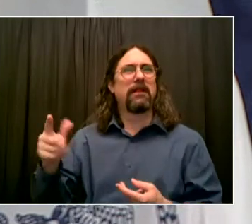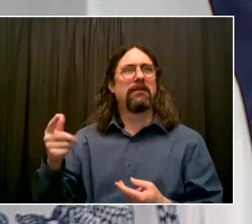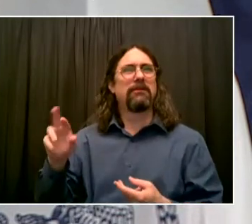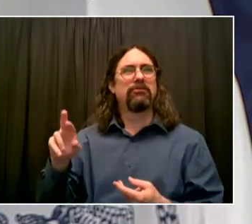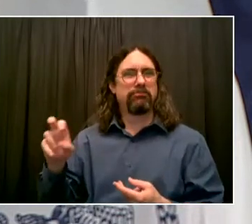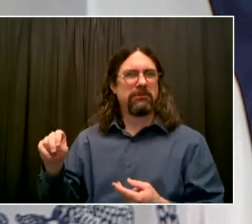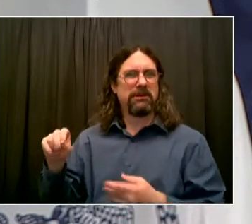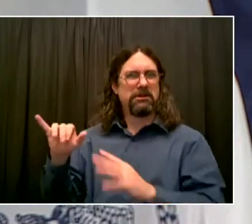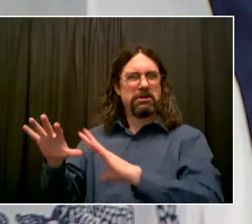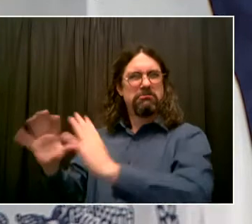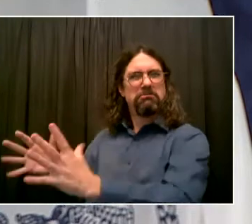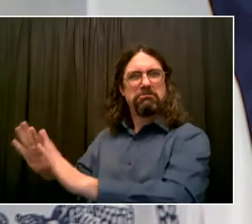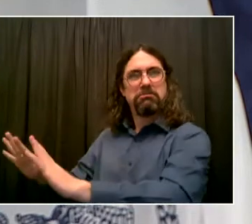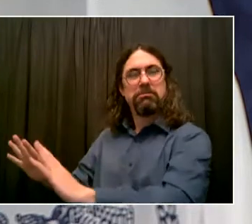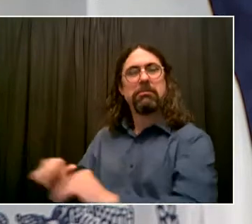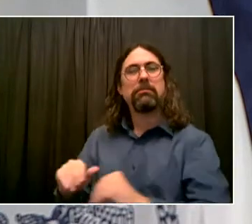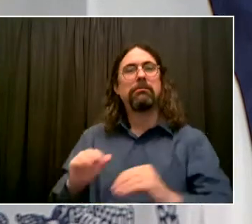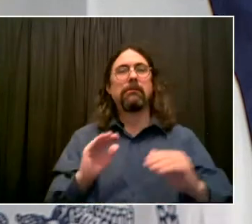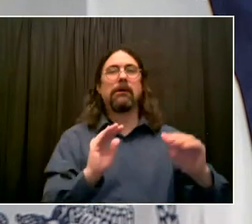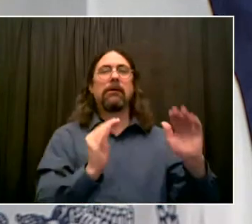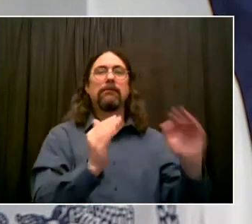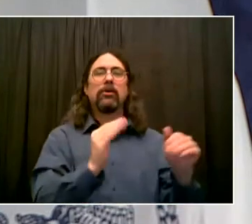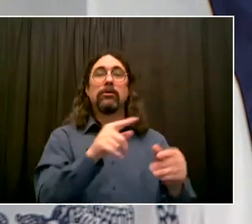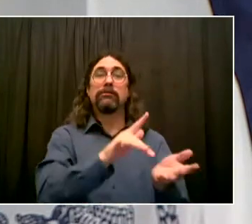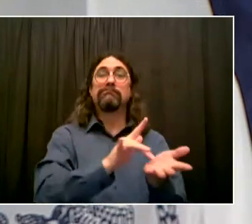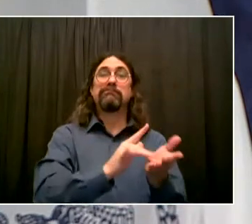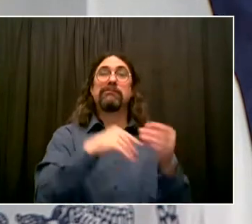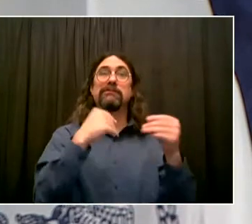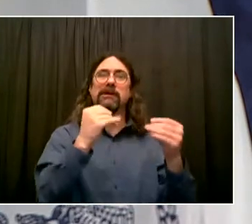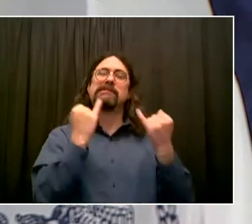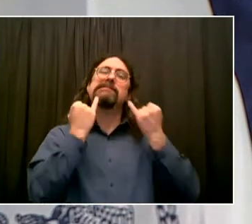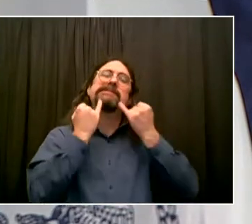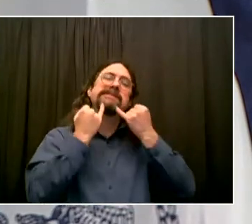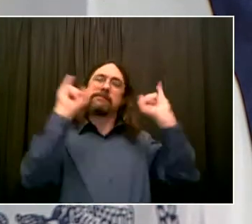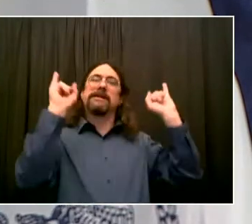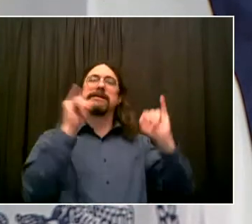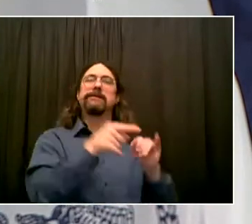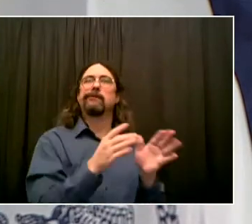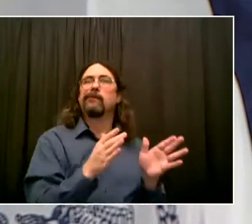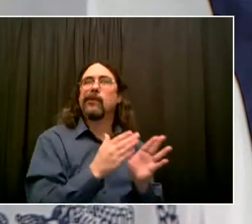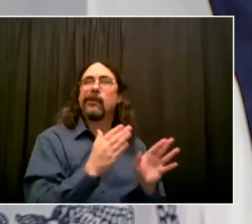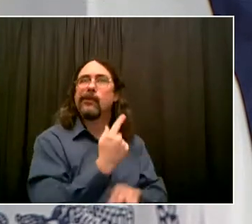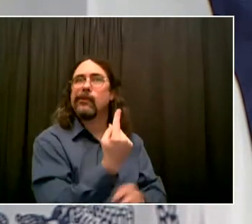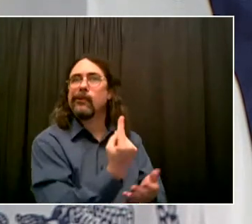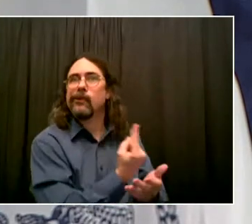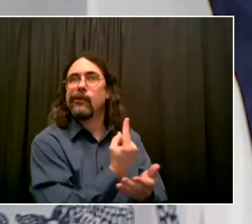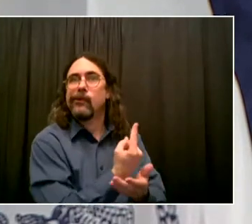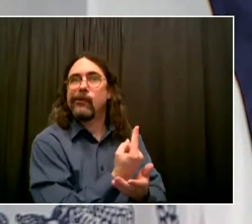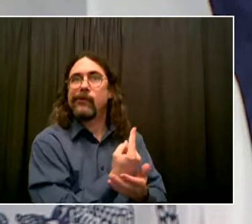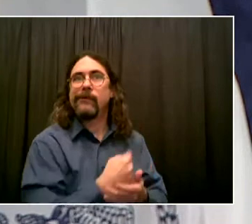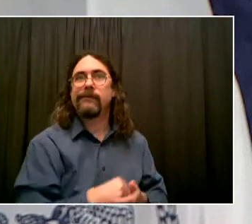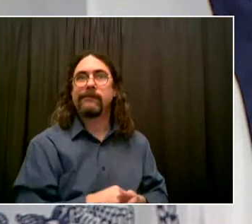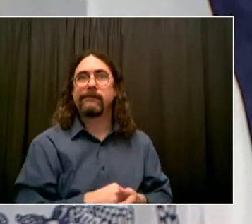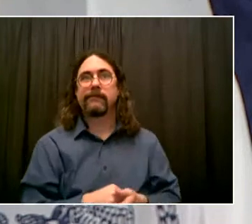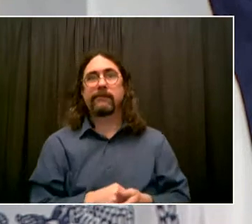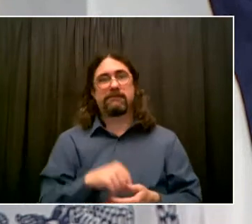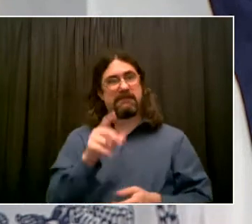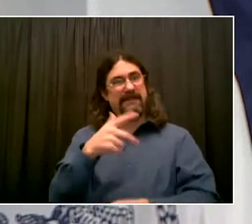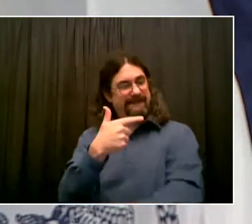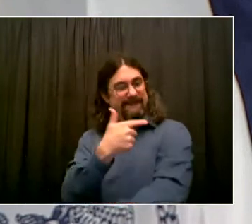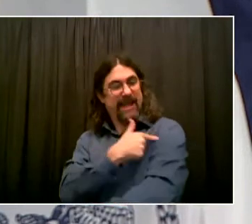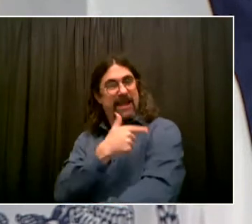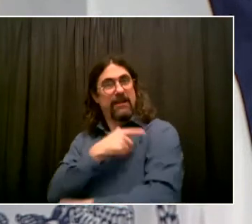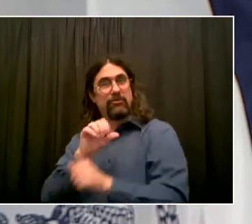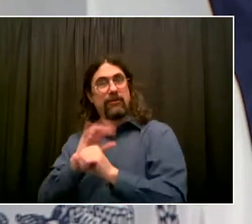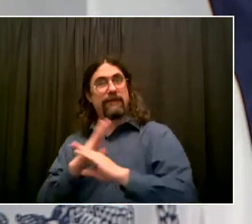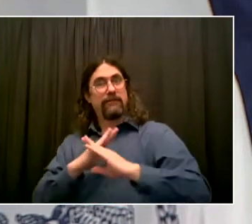everywhere. James, it worked. We saw it was working around the country. We tried it here at a number of our